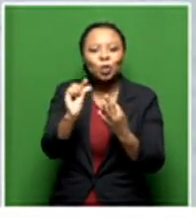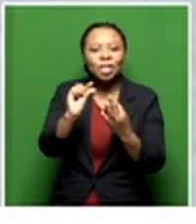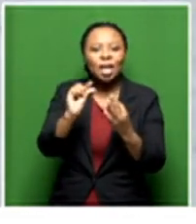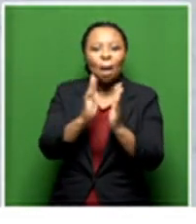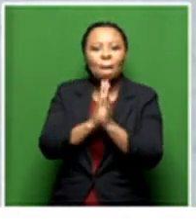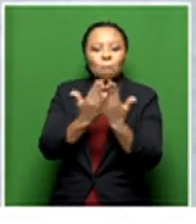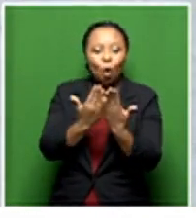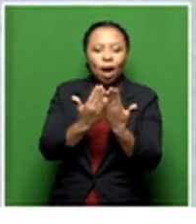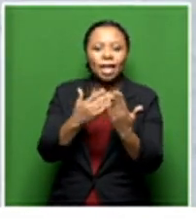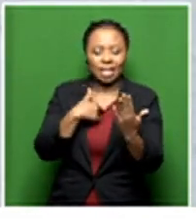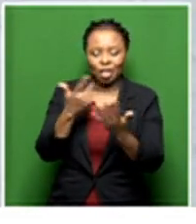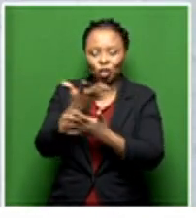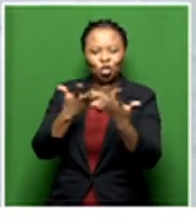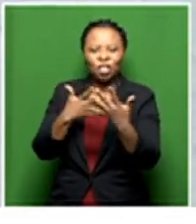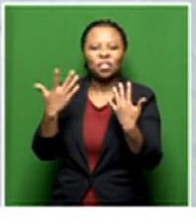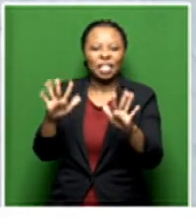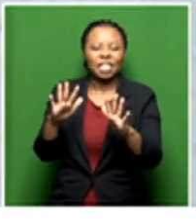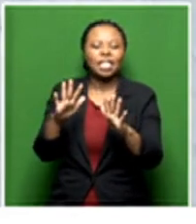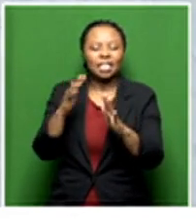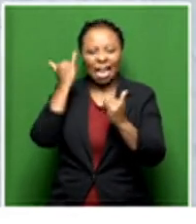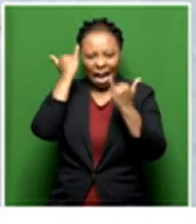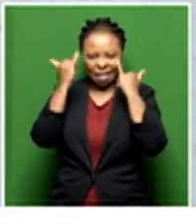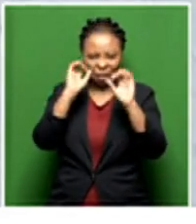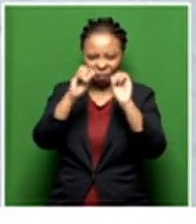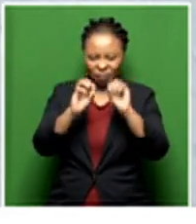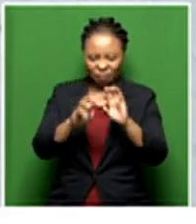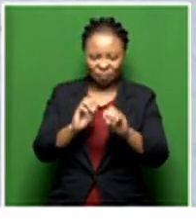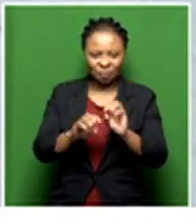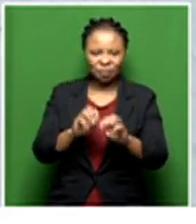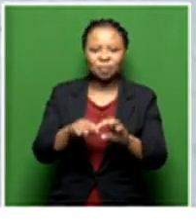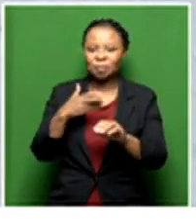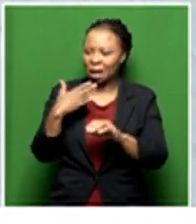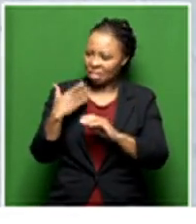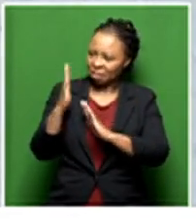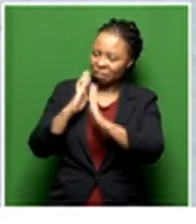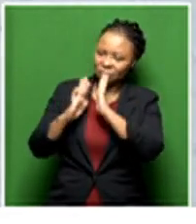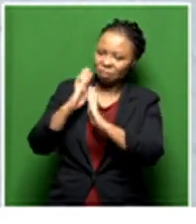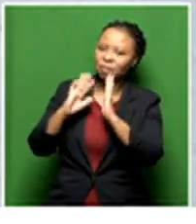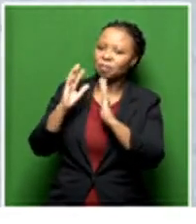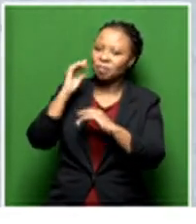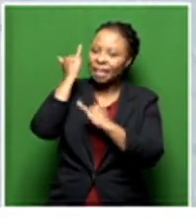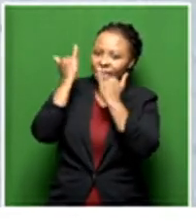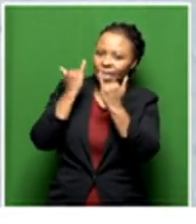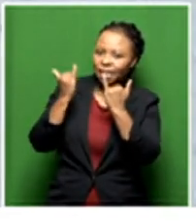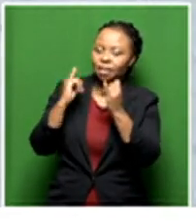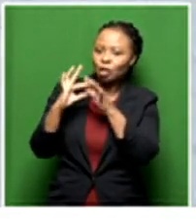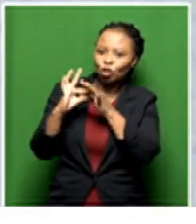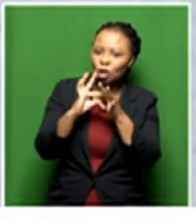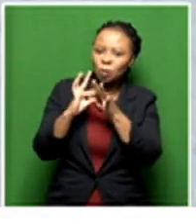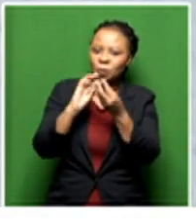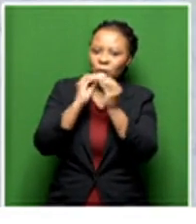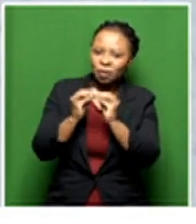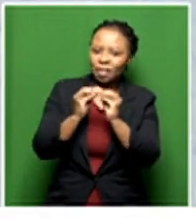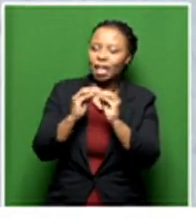book, I actually share those ideas that my mother gave to me to restore our relationship.